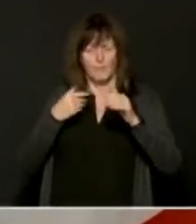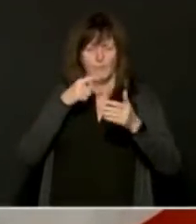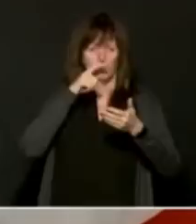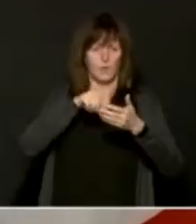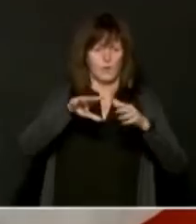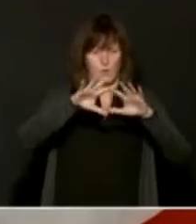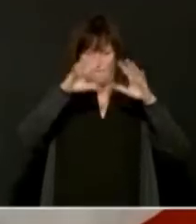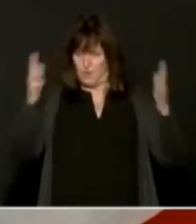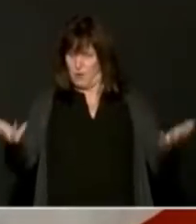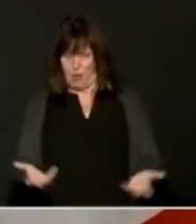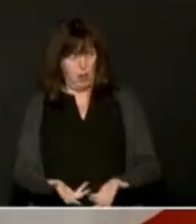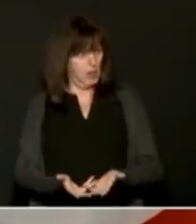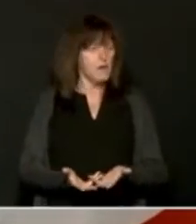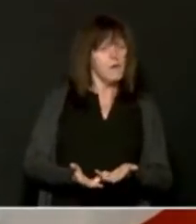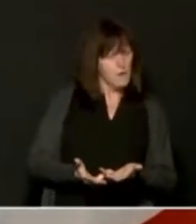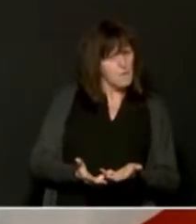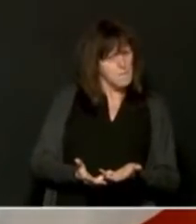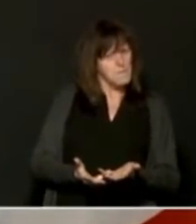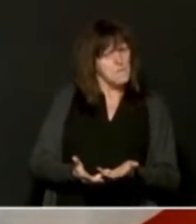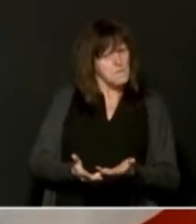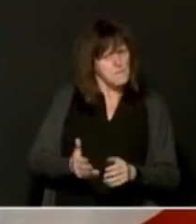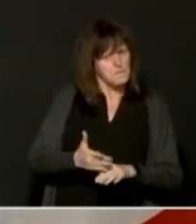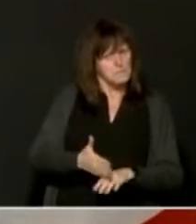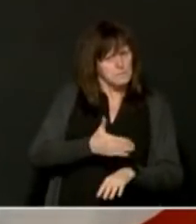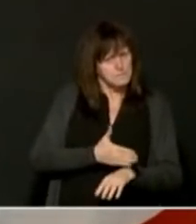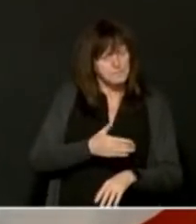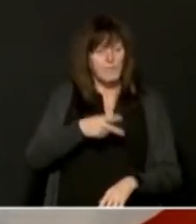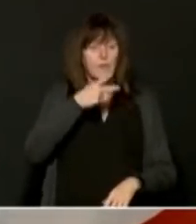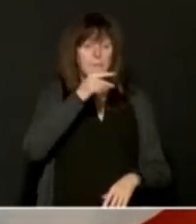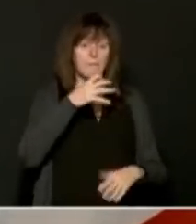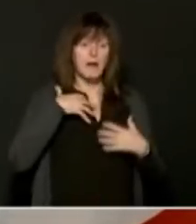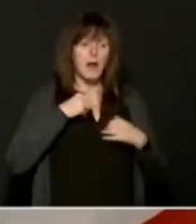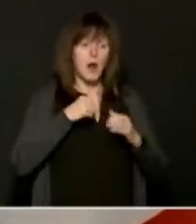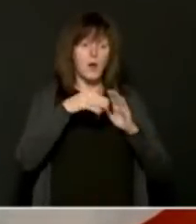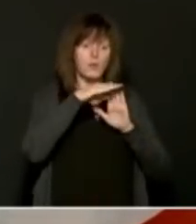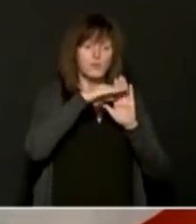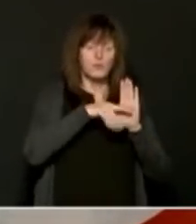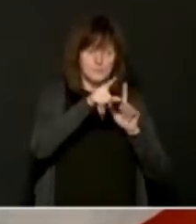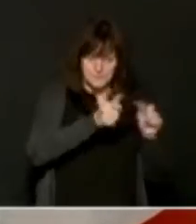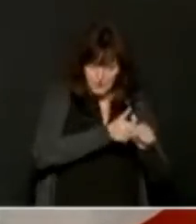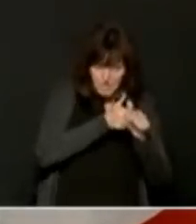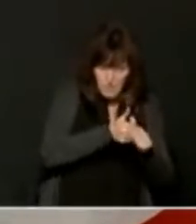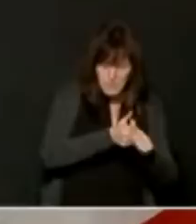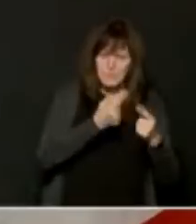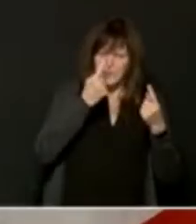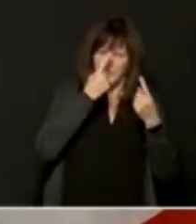measures are having some effect, as is the continued vaccination rollout.